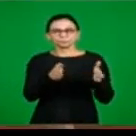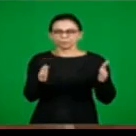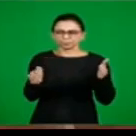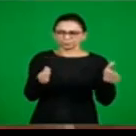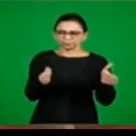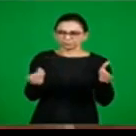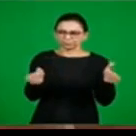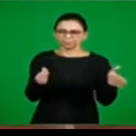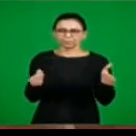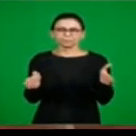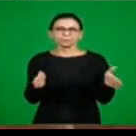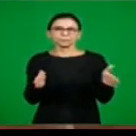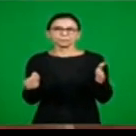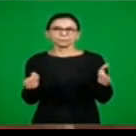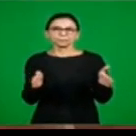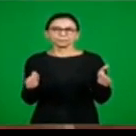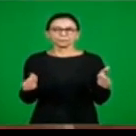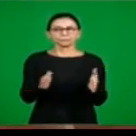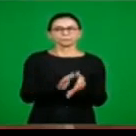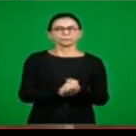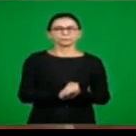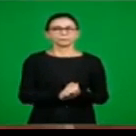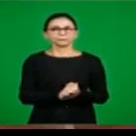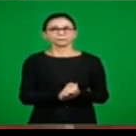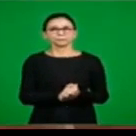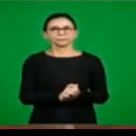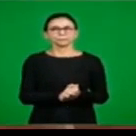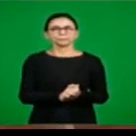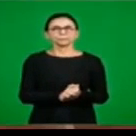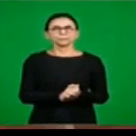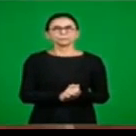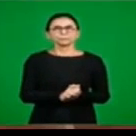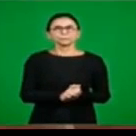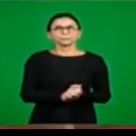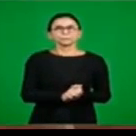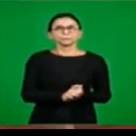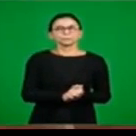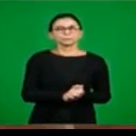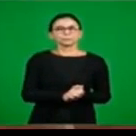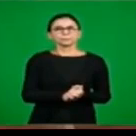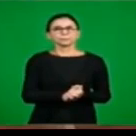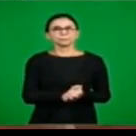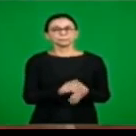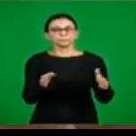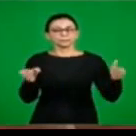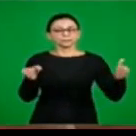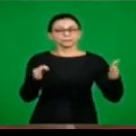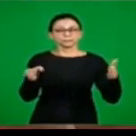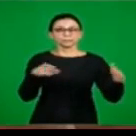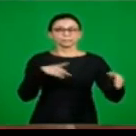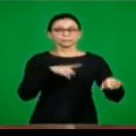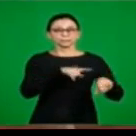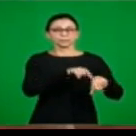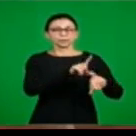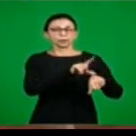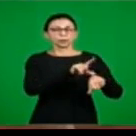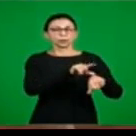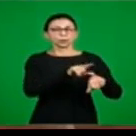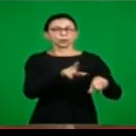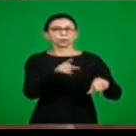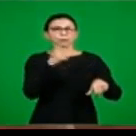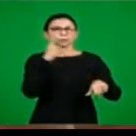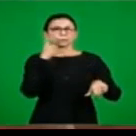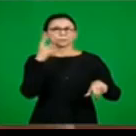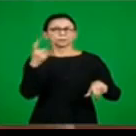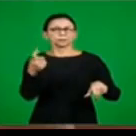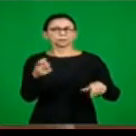of time is a numeral that marks a time.